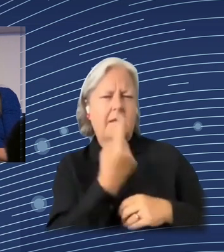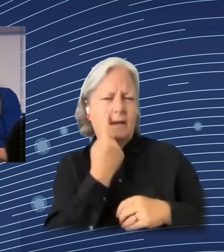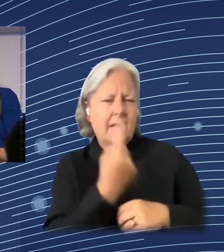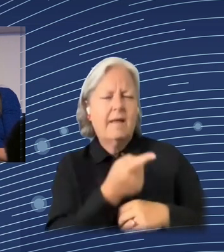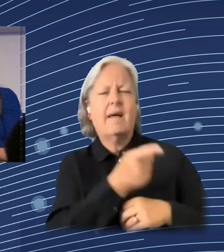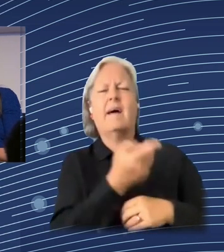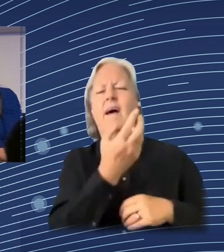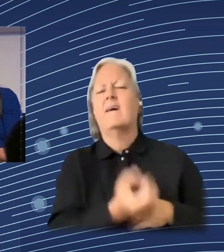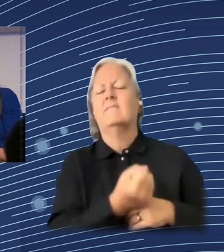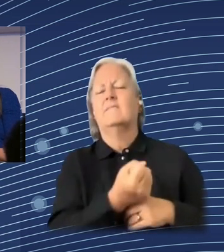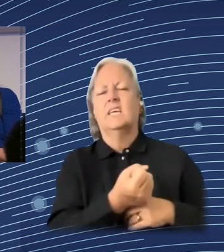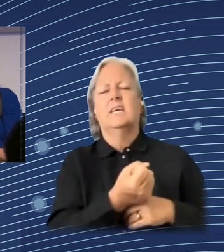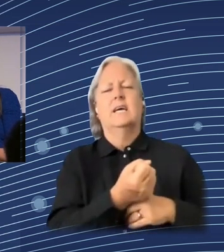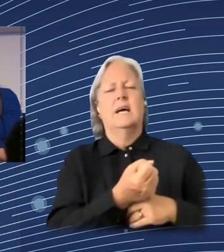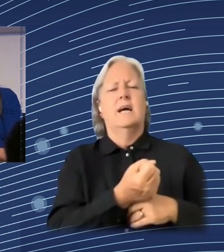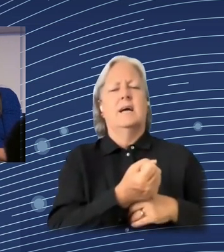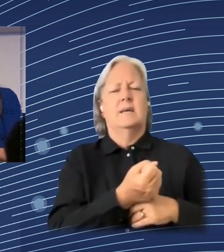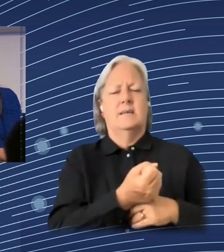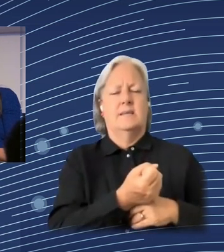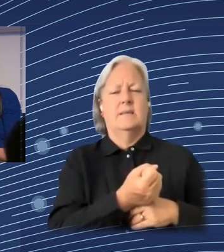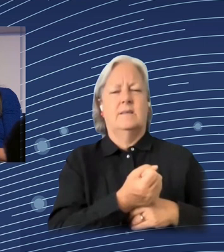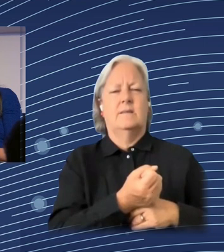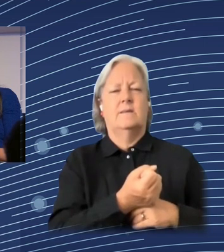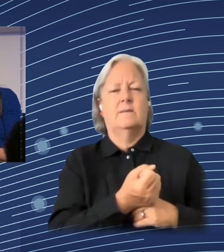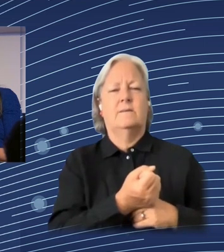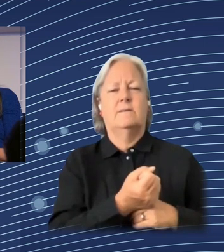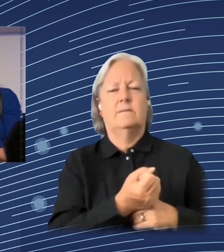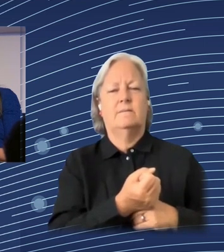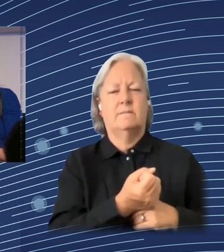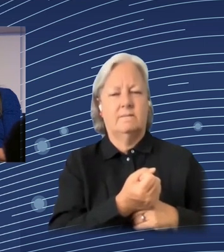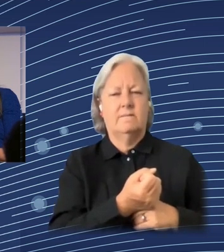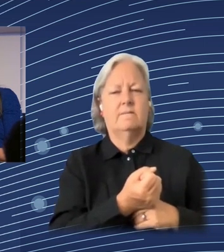our interests were time periods,